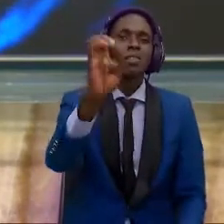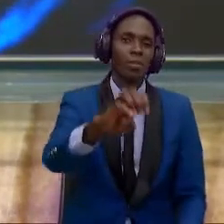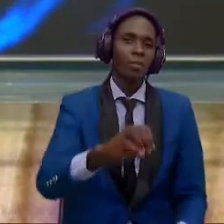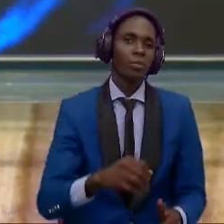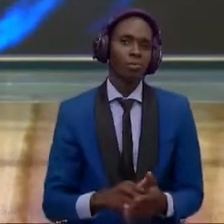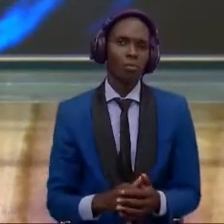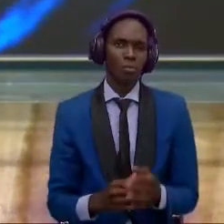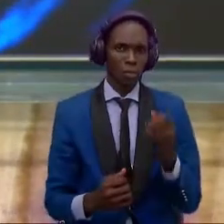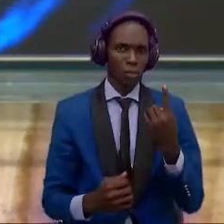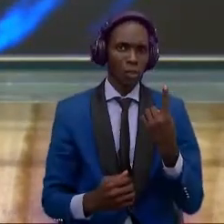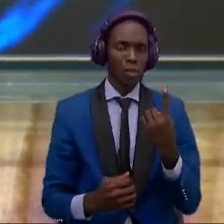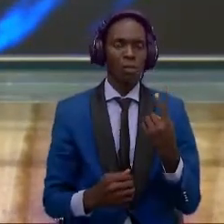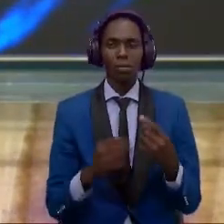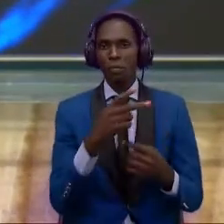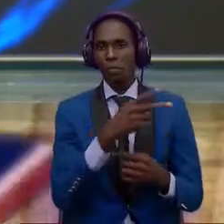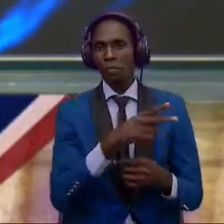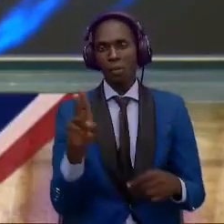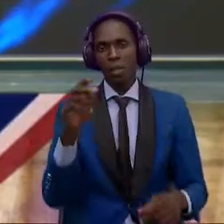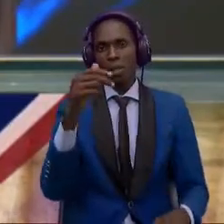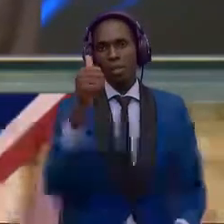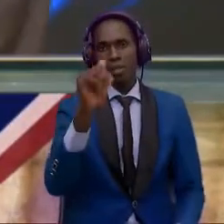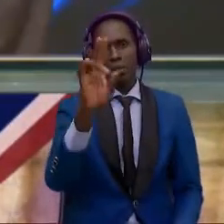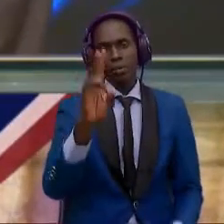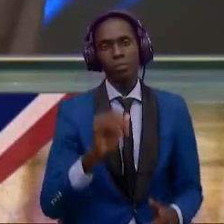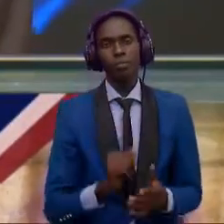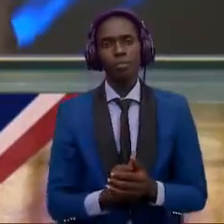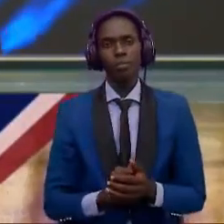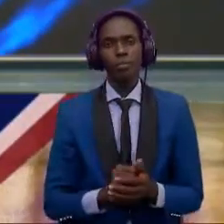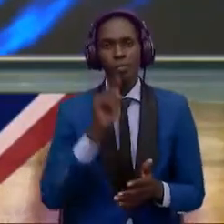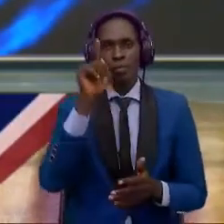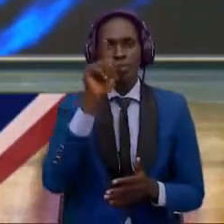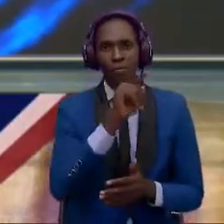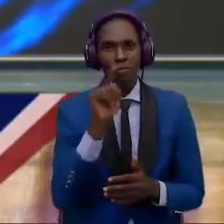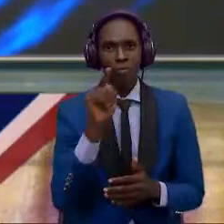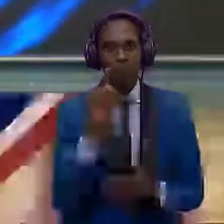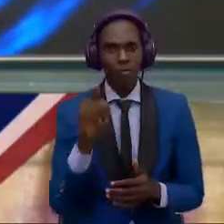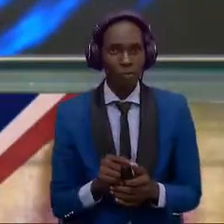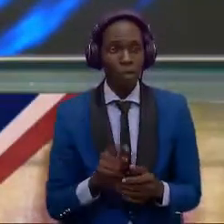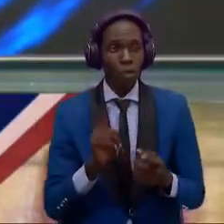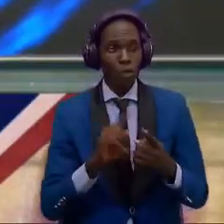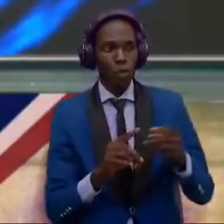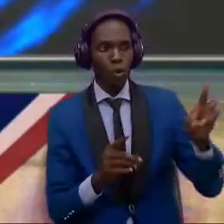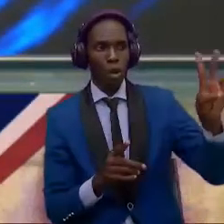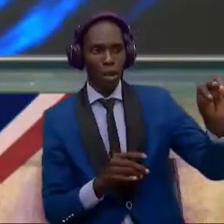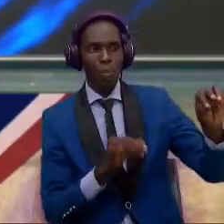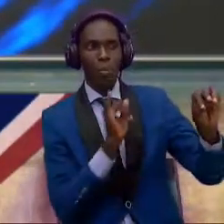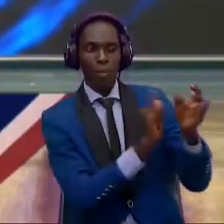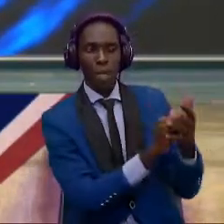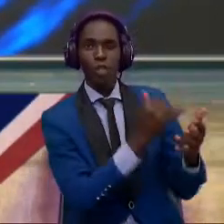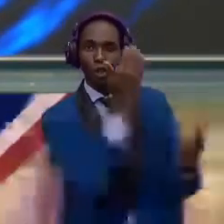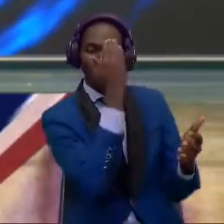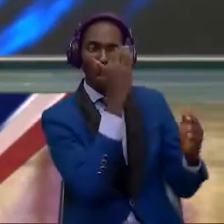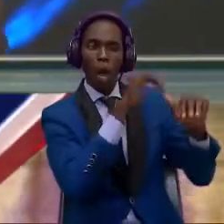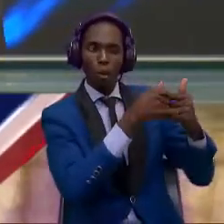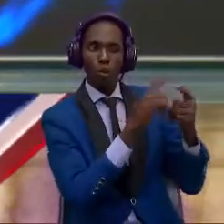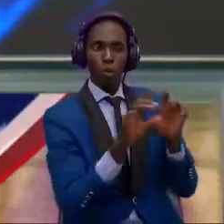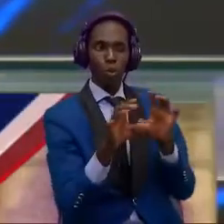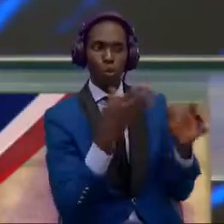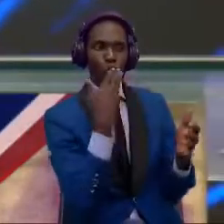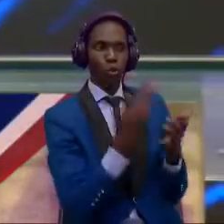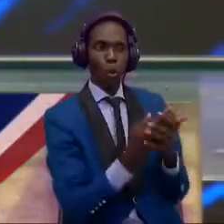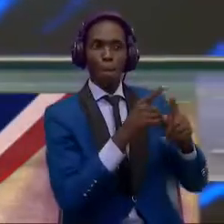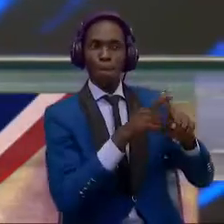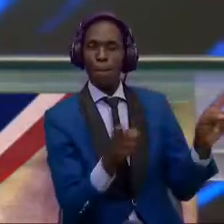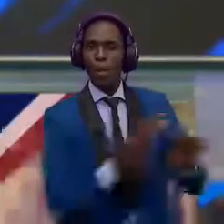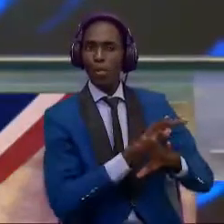Verse 17, therefore, to him that knoweth to do good and doeth it